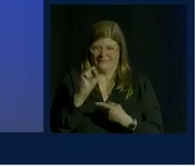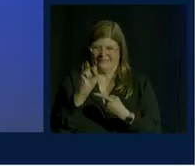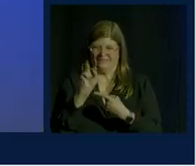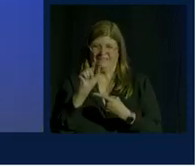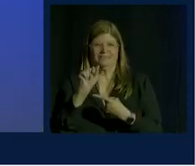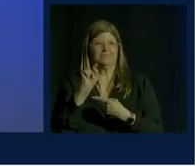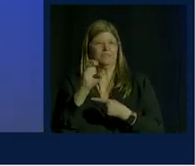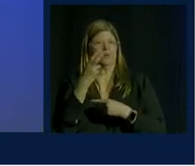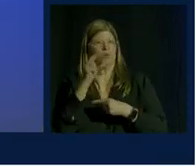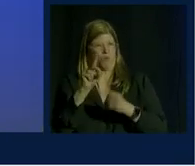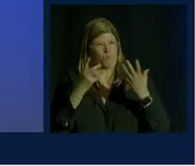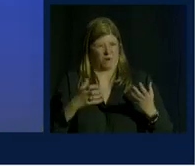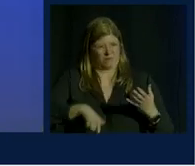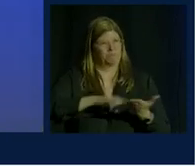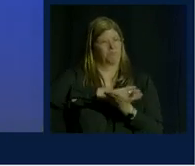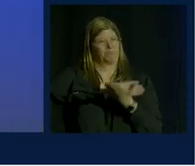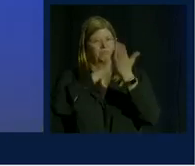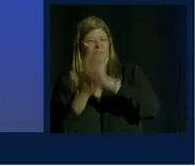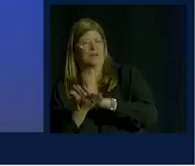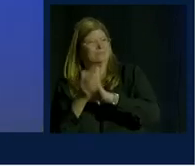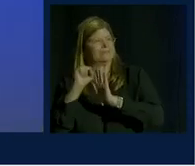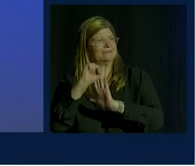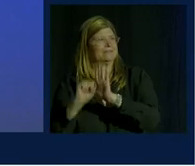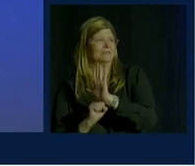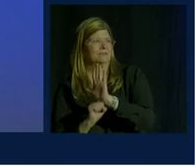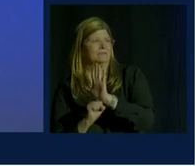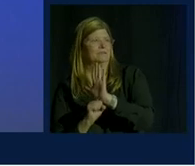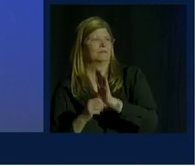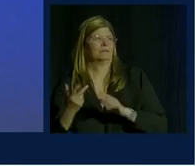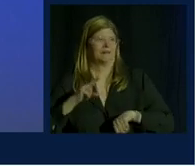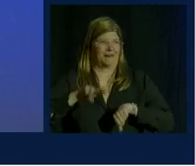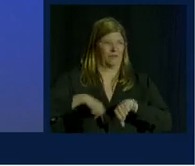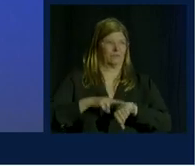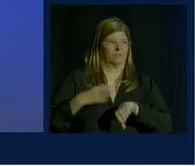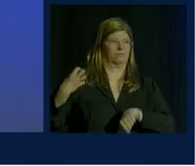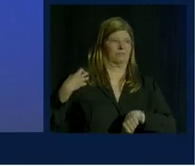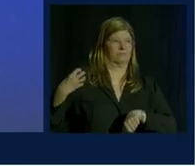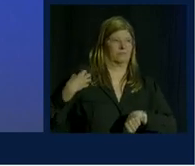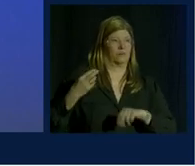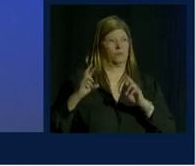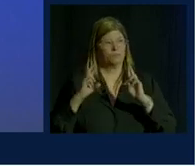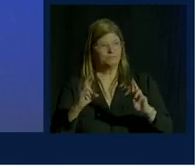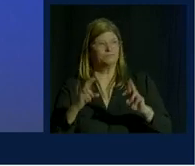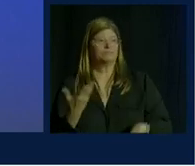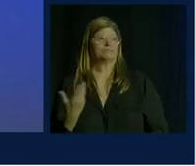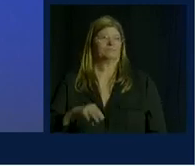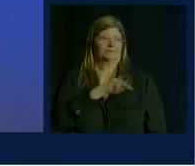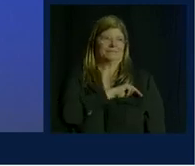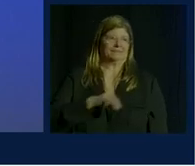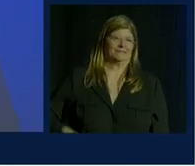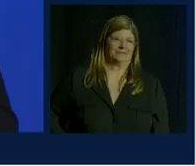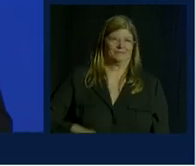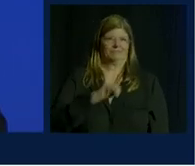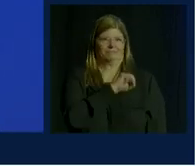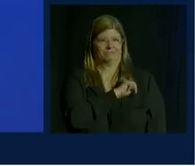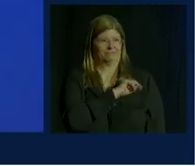for statehood and ensuring hope for our nation's capital, Mayor Muriel